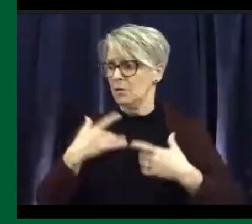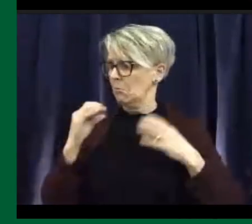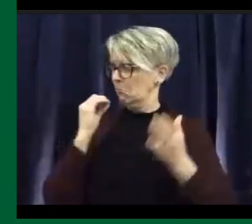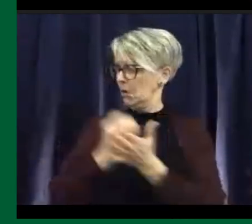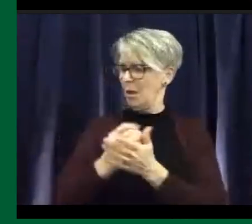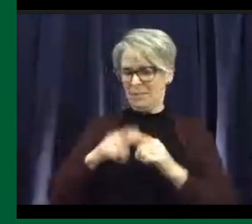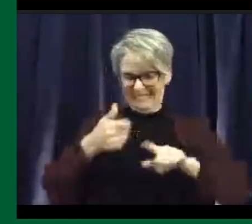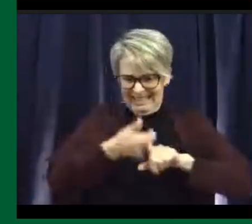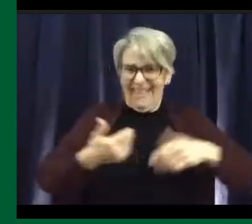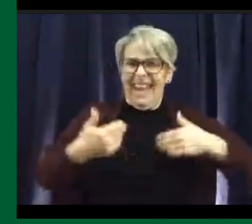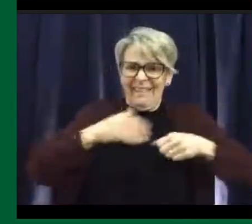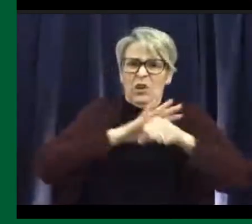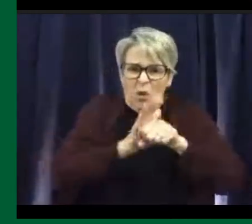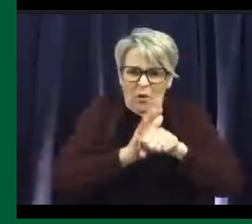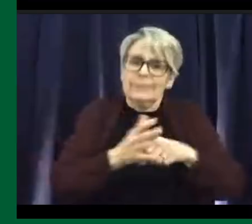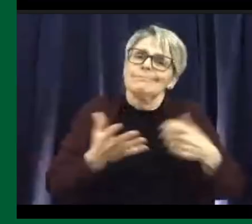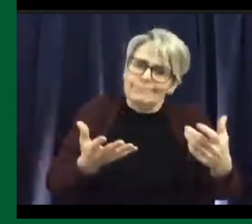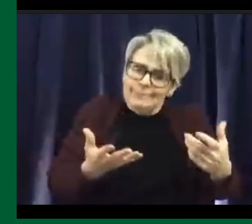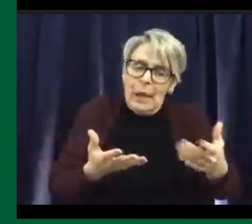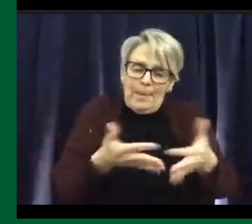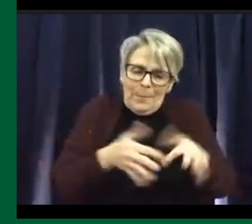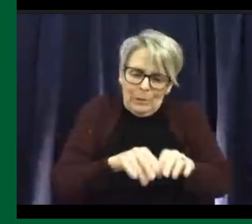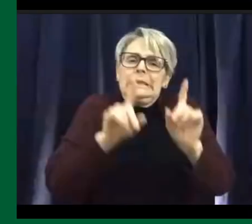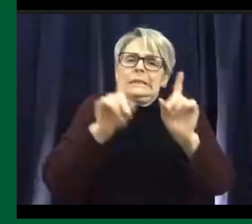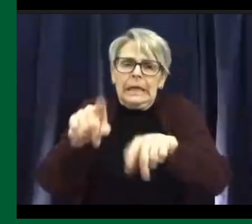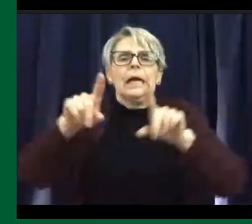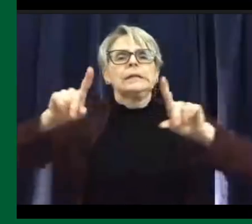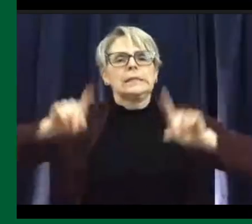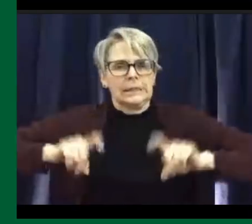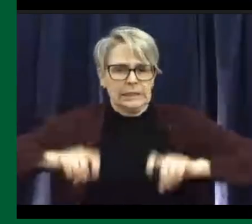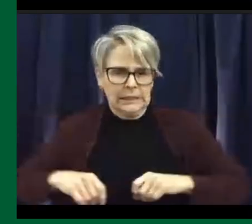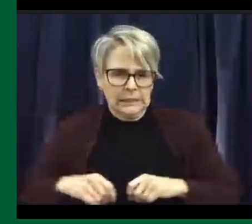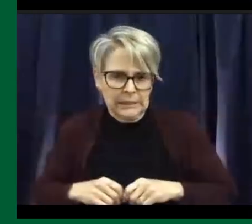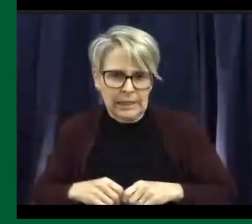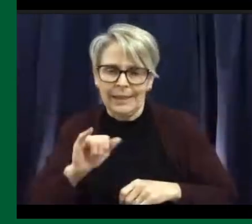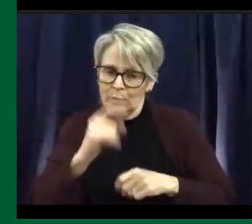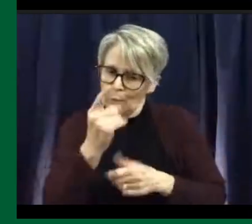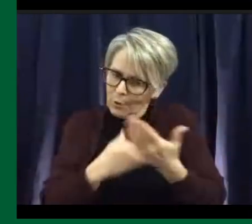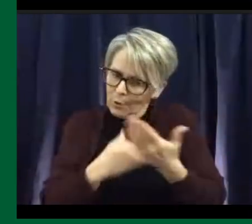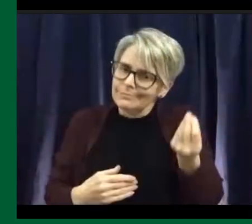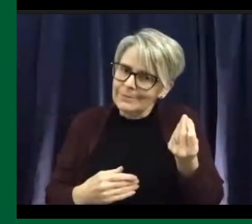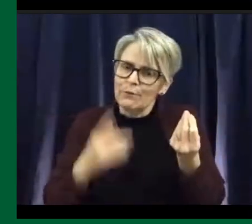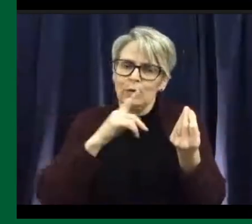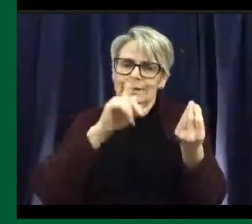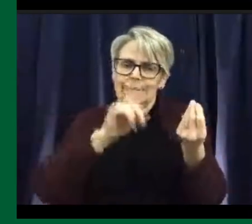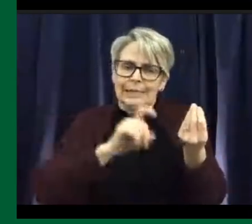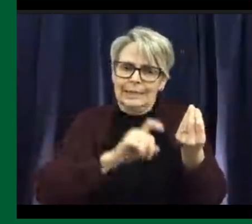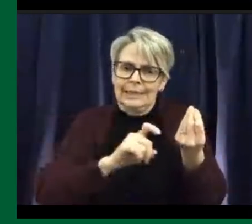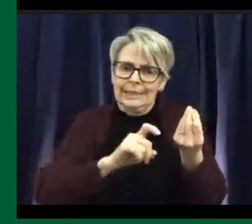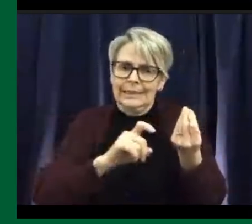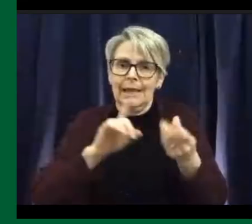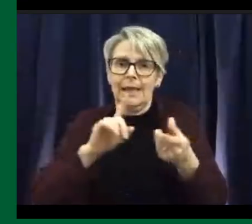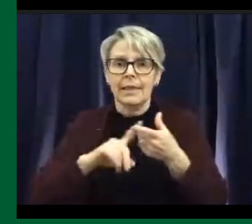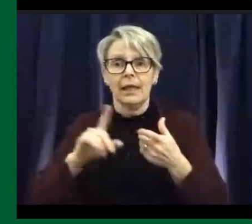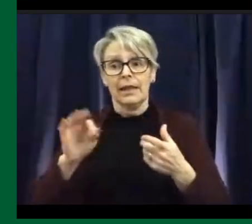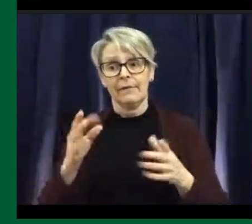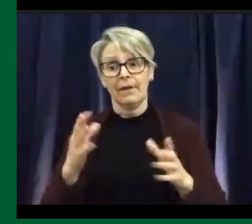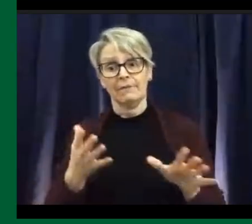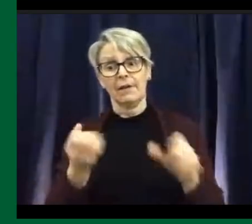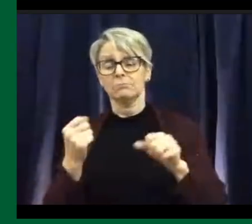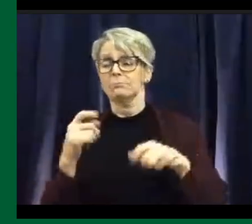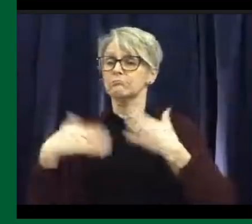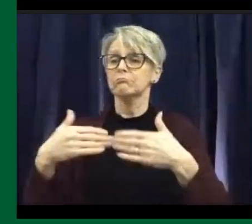continue to be an important one layer. The more easily accessible it is can only be a good